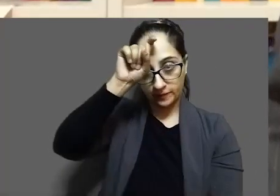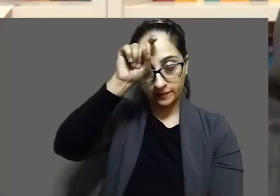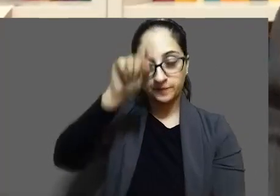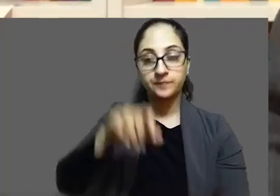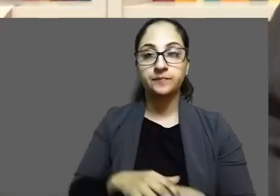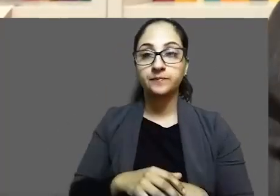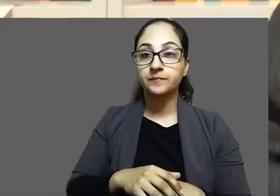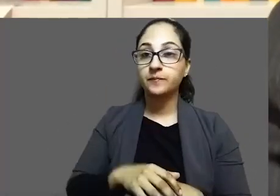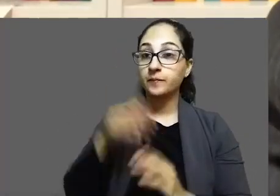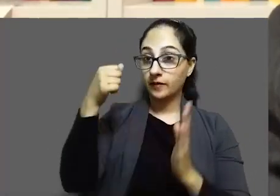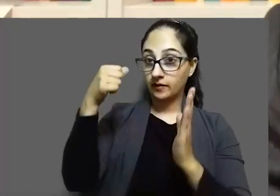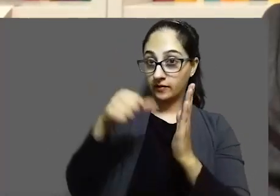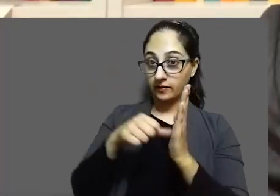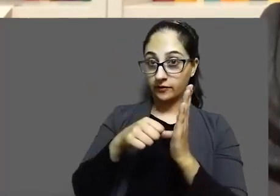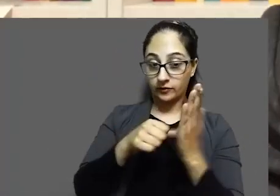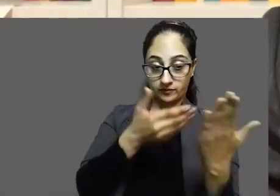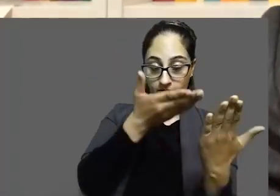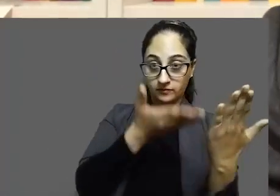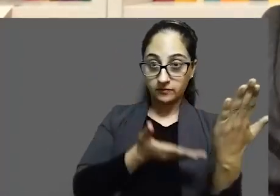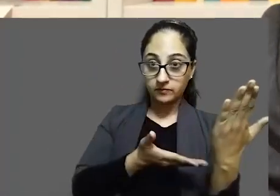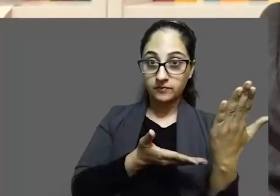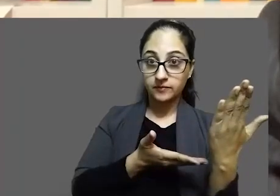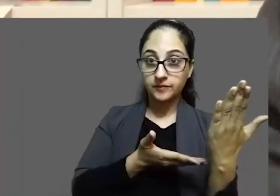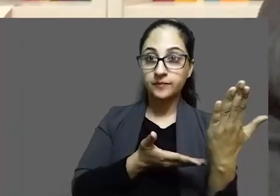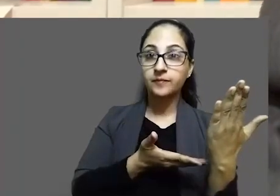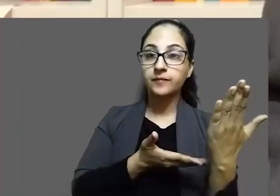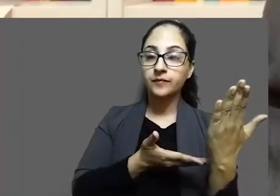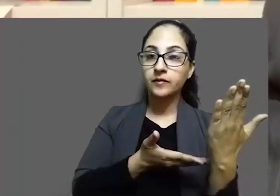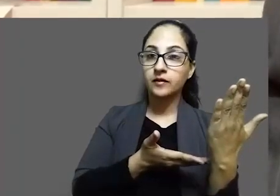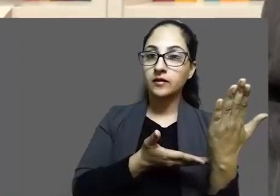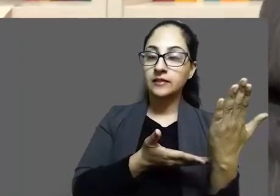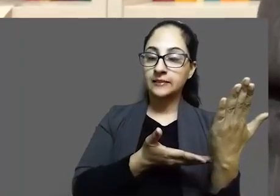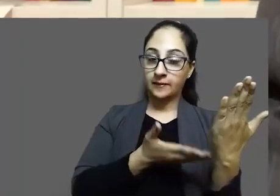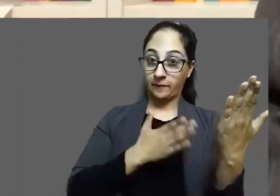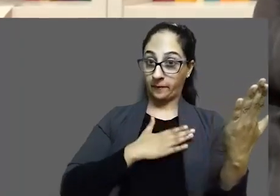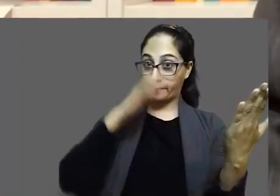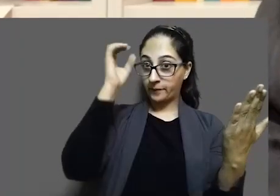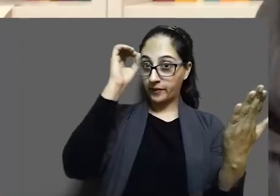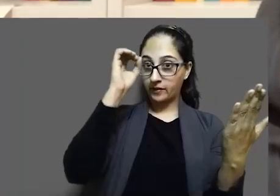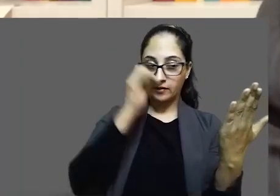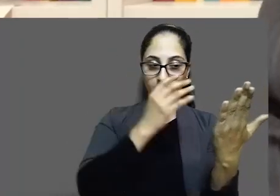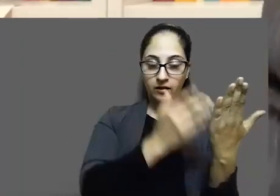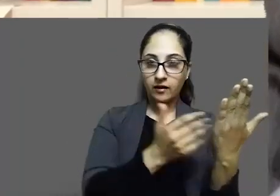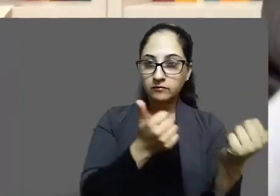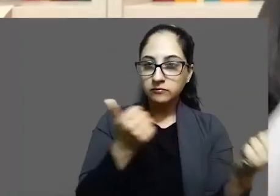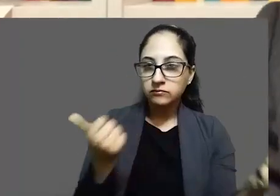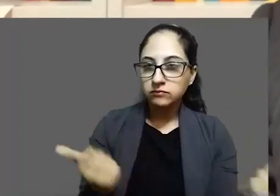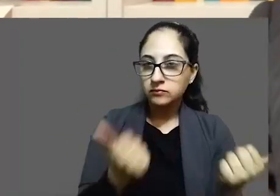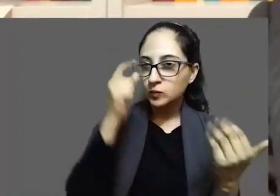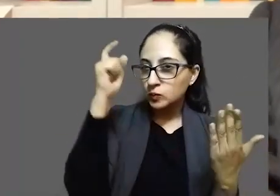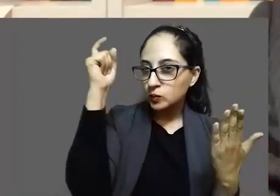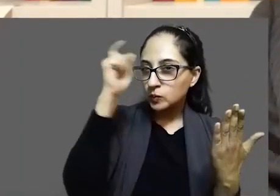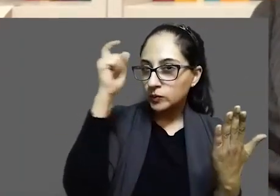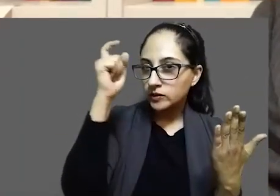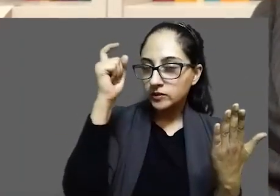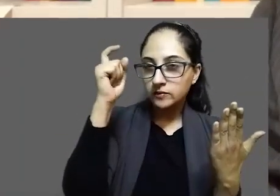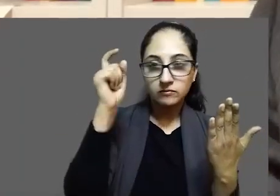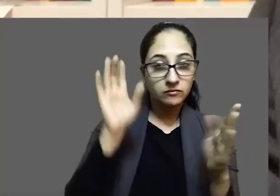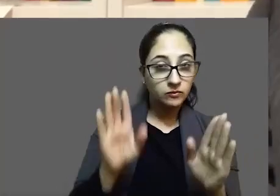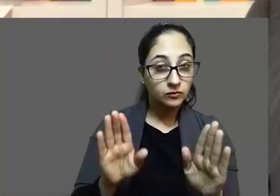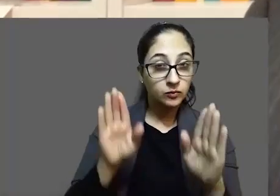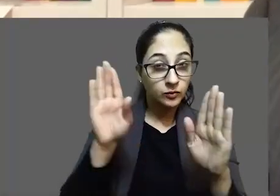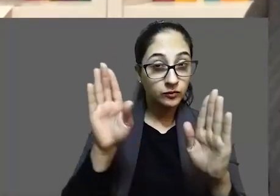letter, I think there is such wisdom, such profound wisdom that goes not only from the time it was written, but into the present